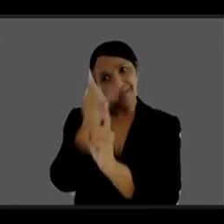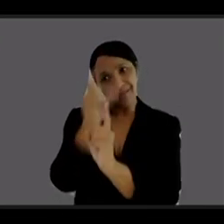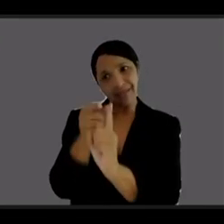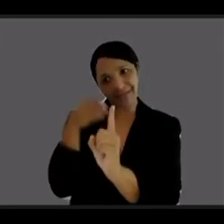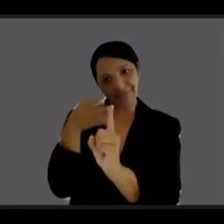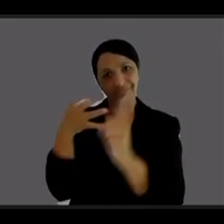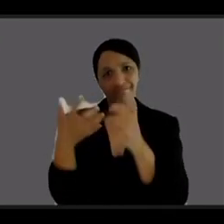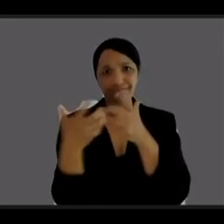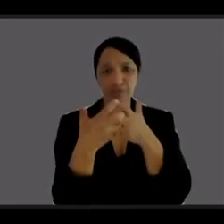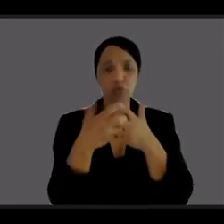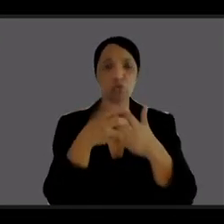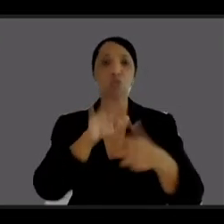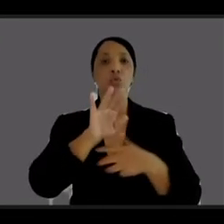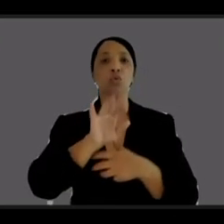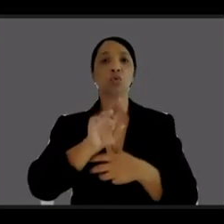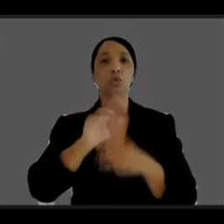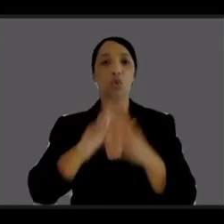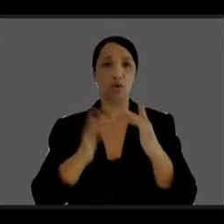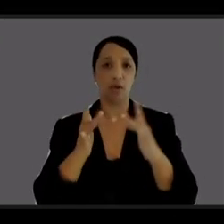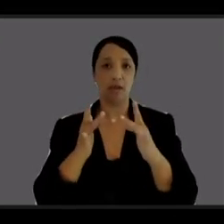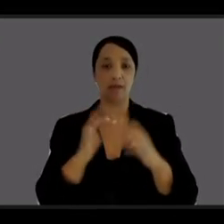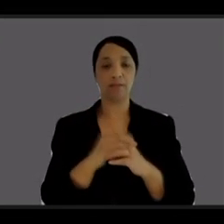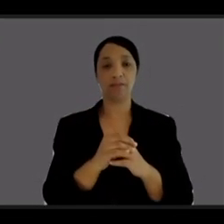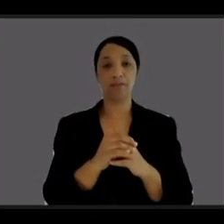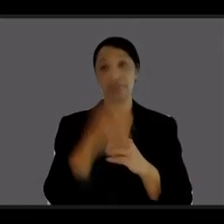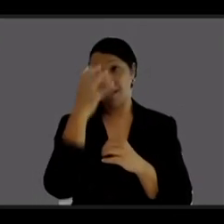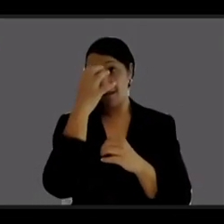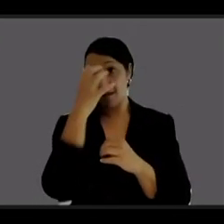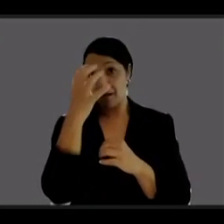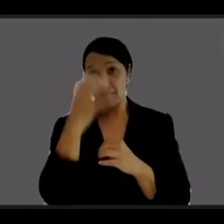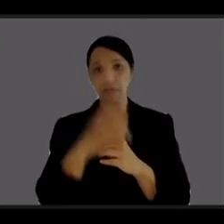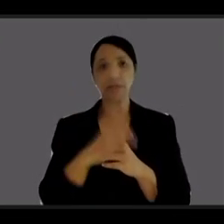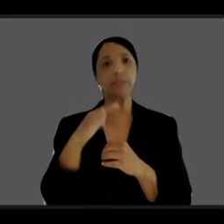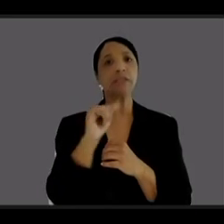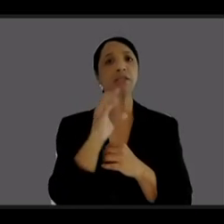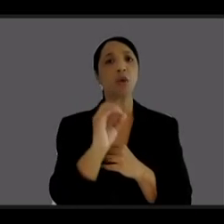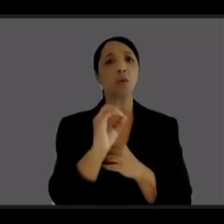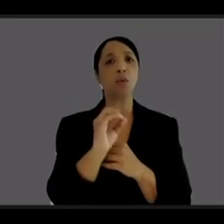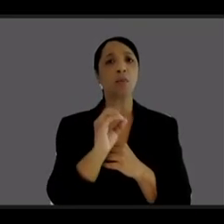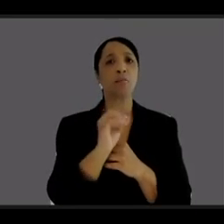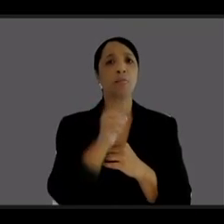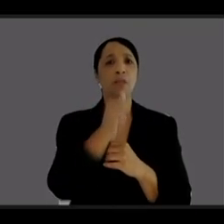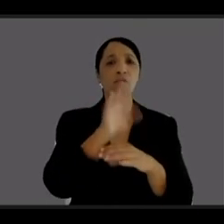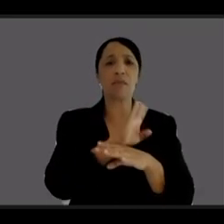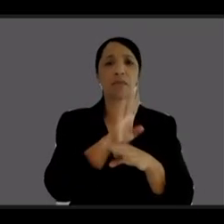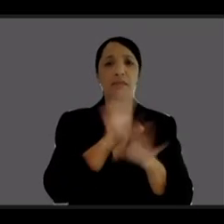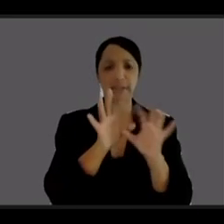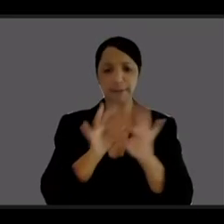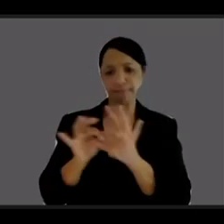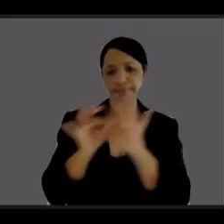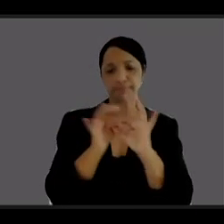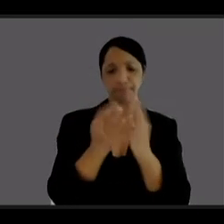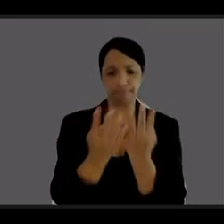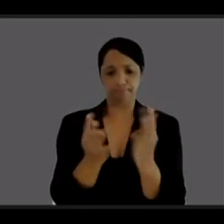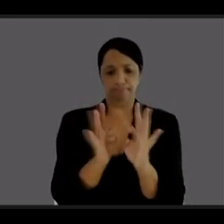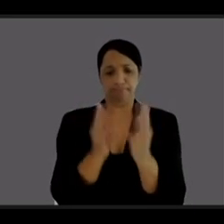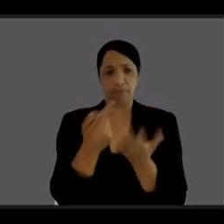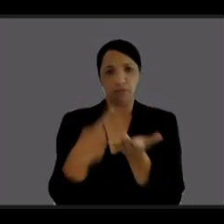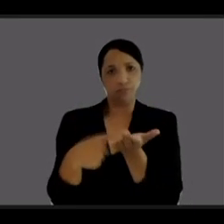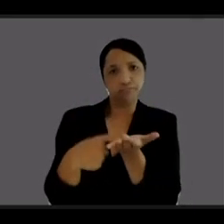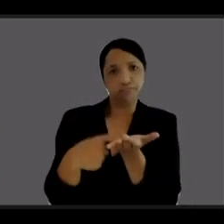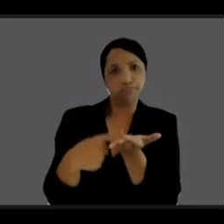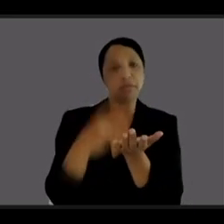private sector, and civil society must come together regularly to ensure that the commitments enshrined in the Compact are followed